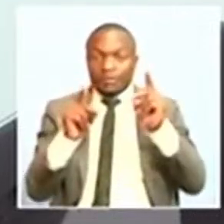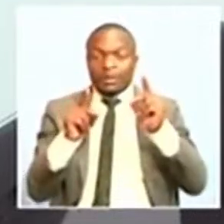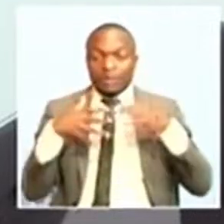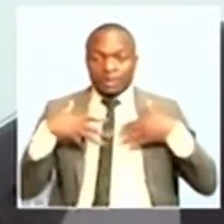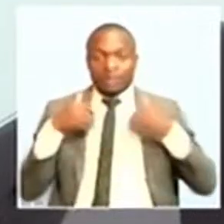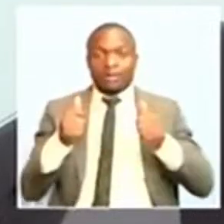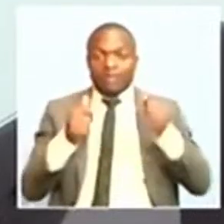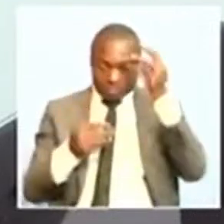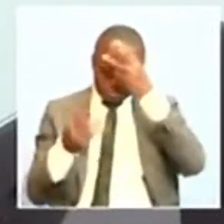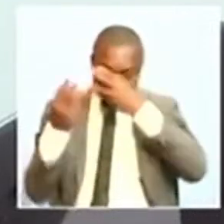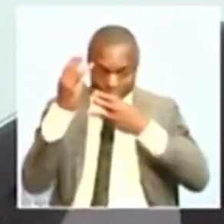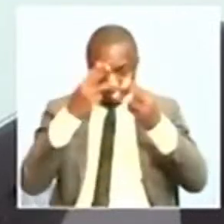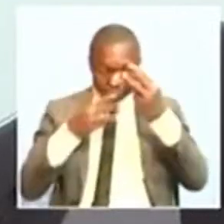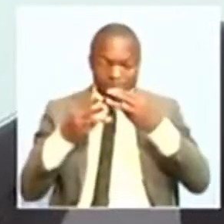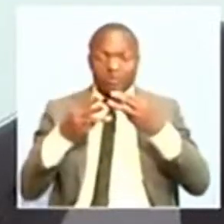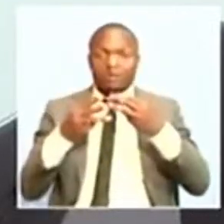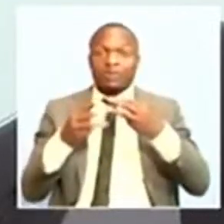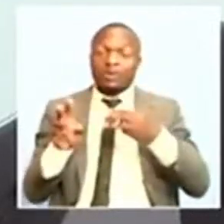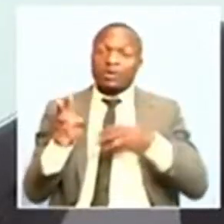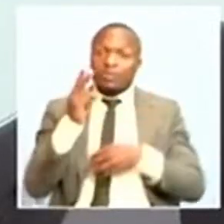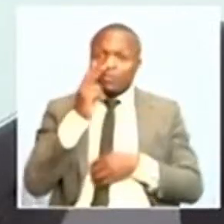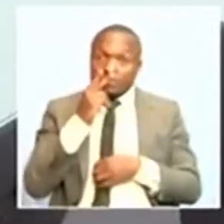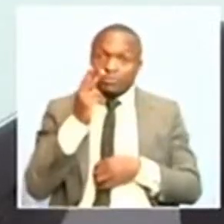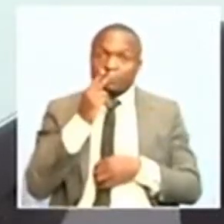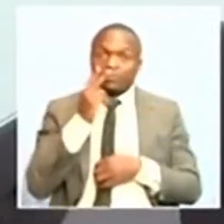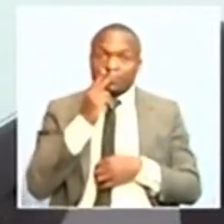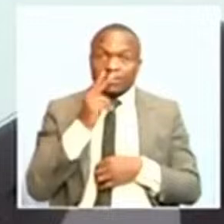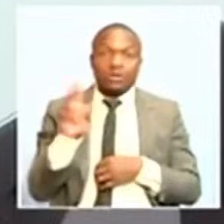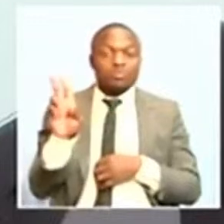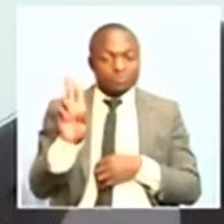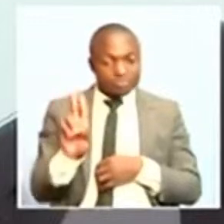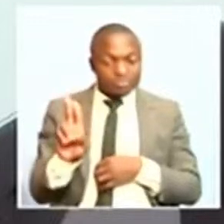around excessive consumption of tobacco and